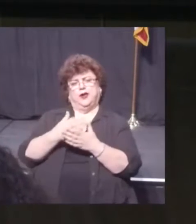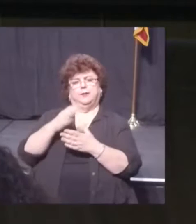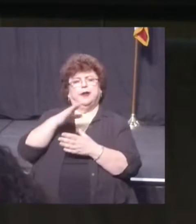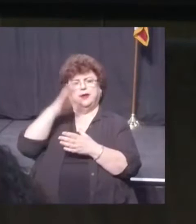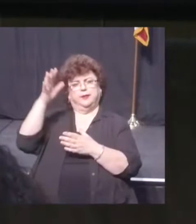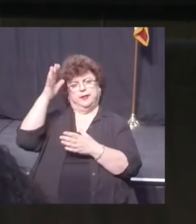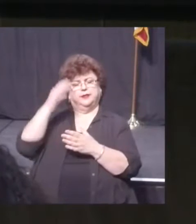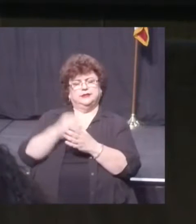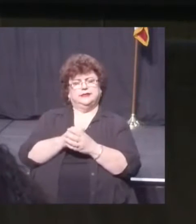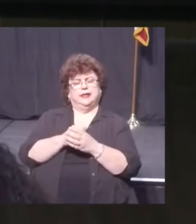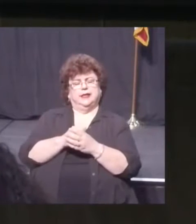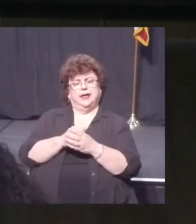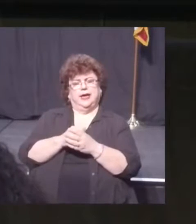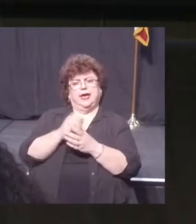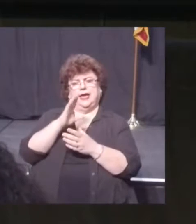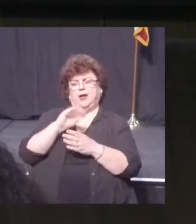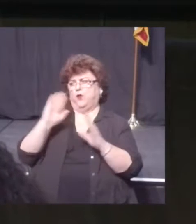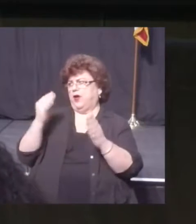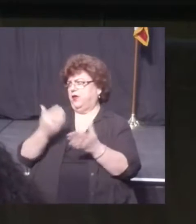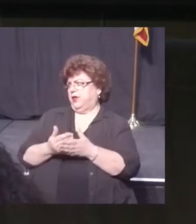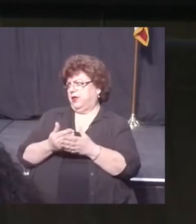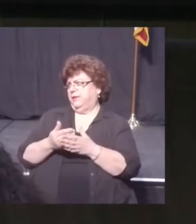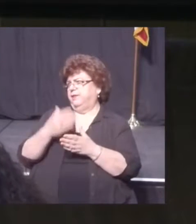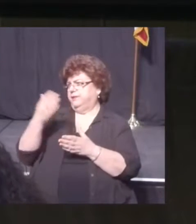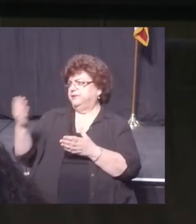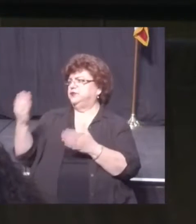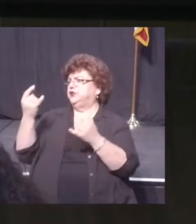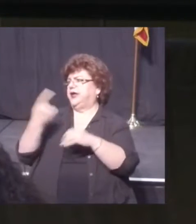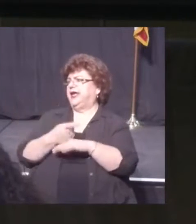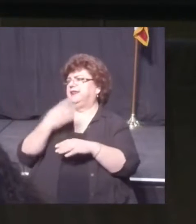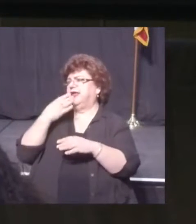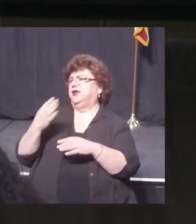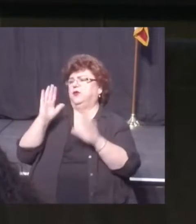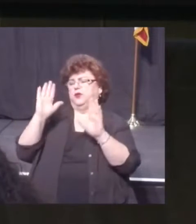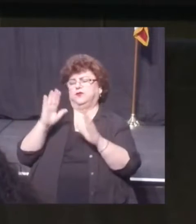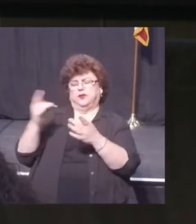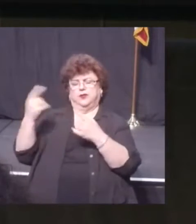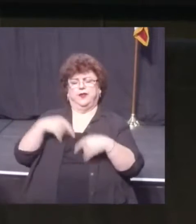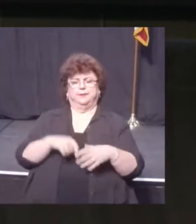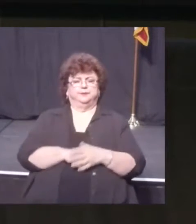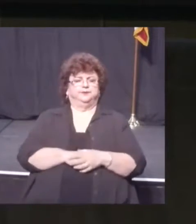Florida. Welcome, Haig and Louise. It's great to have you here.